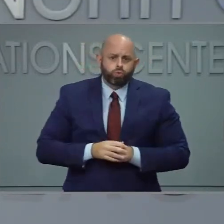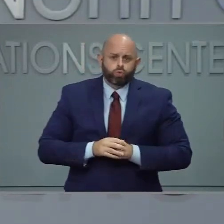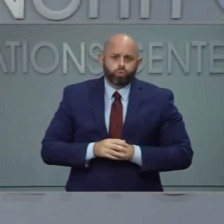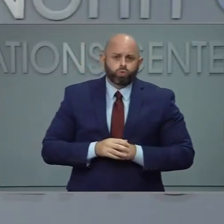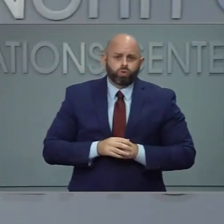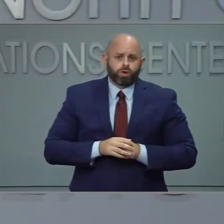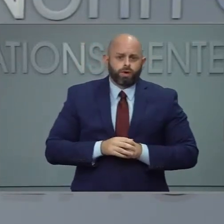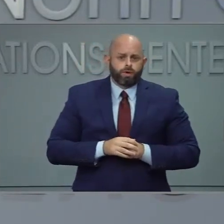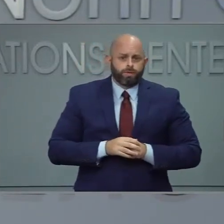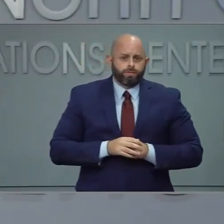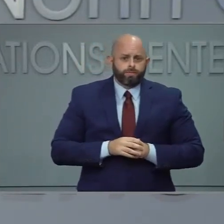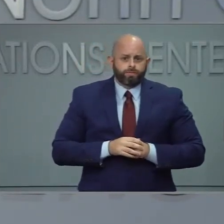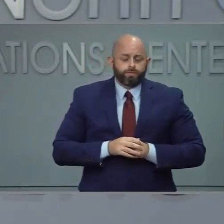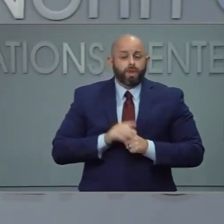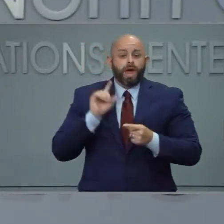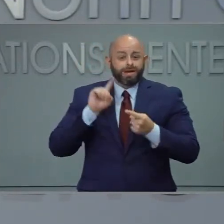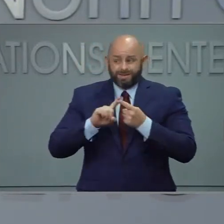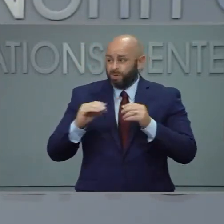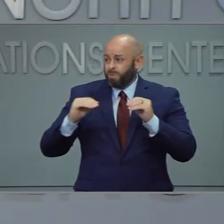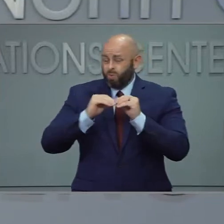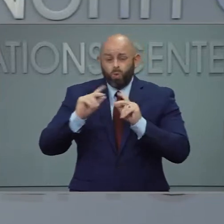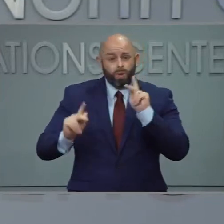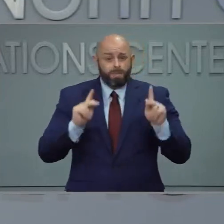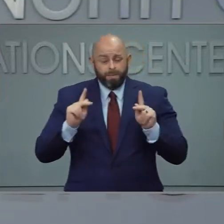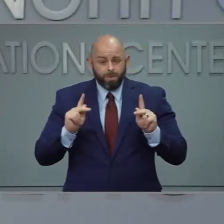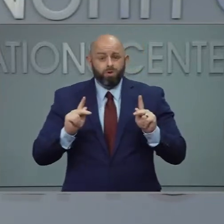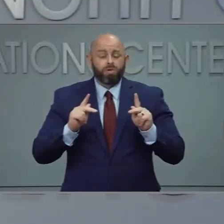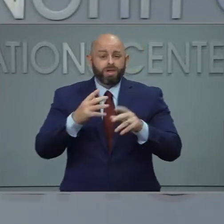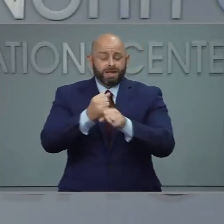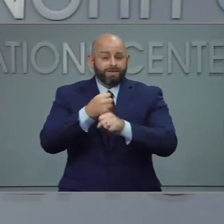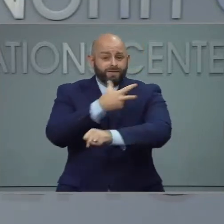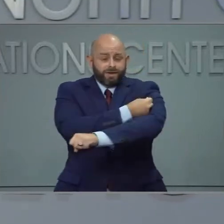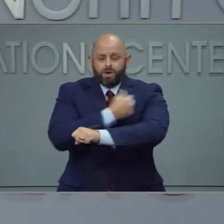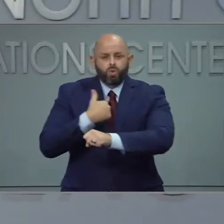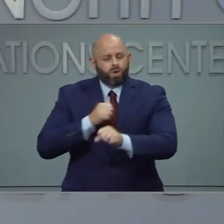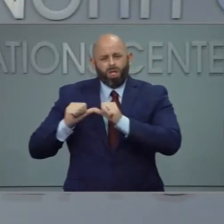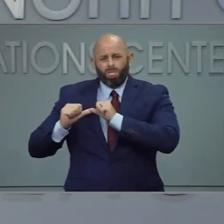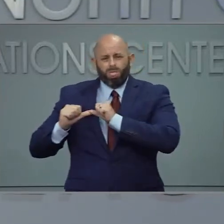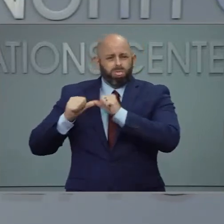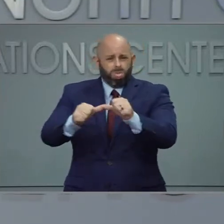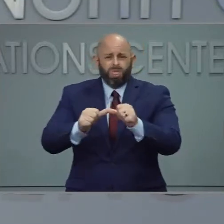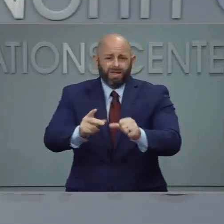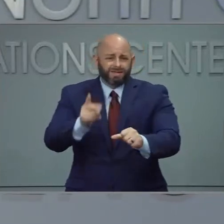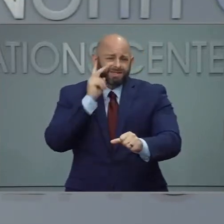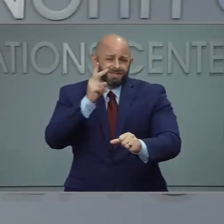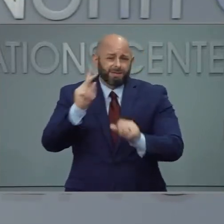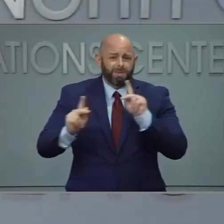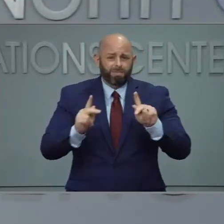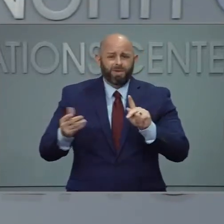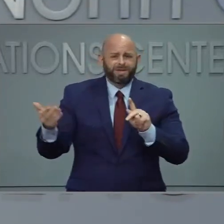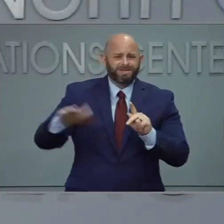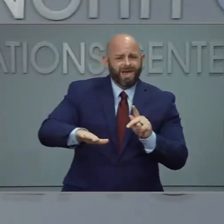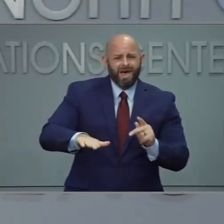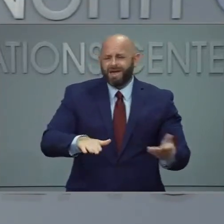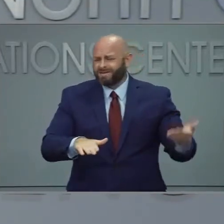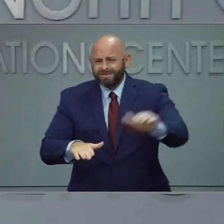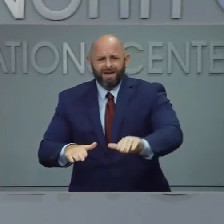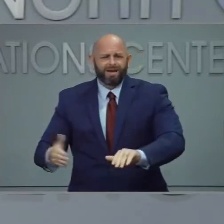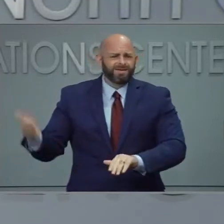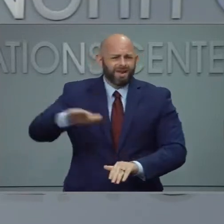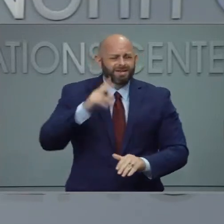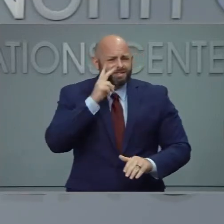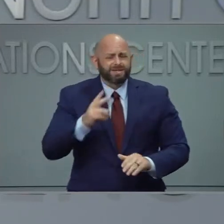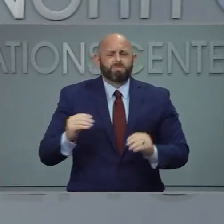vaccine, we'll continue living with the very real threat of a serious disease. And we will continue to see more dangerous